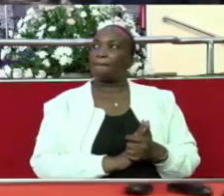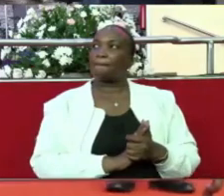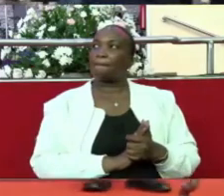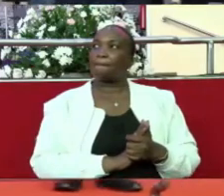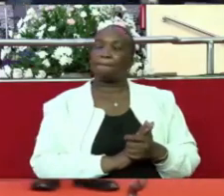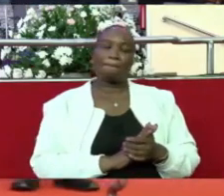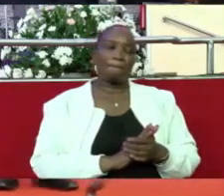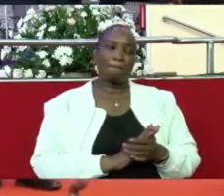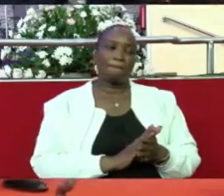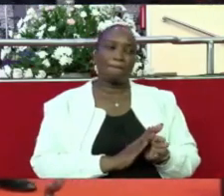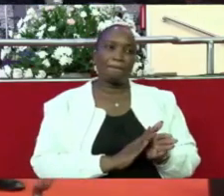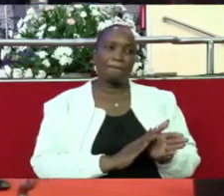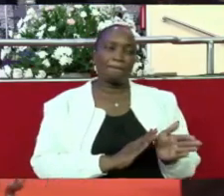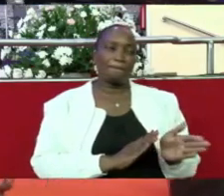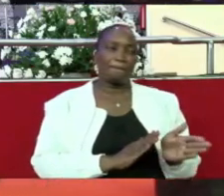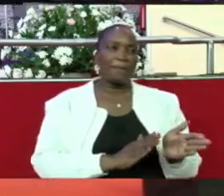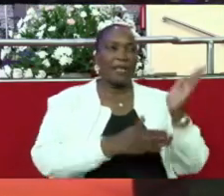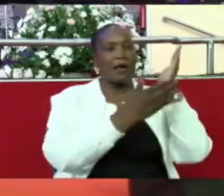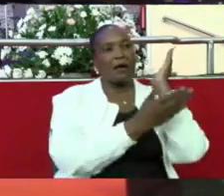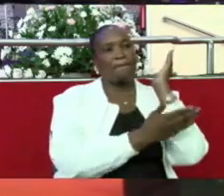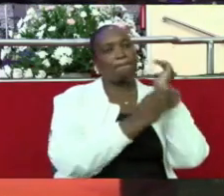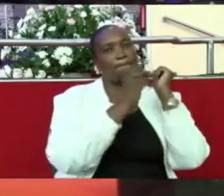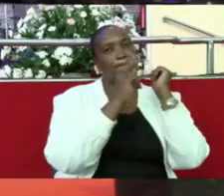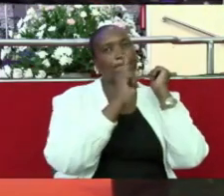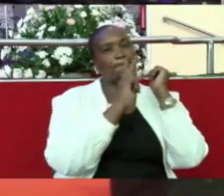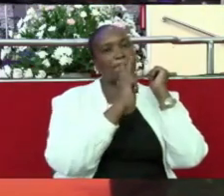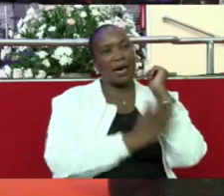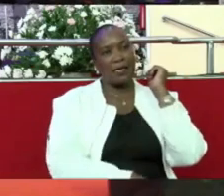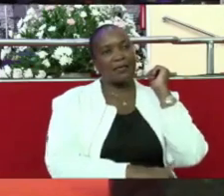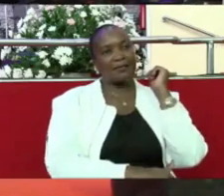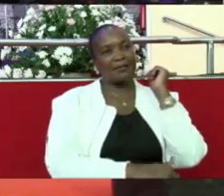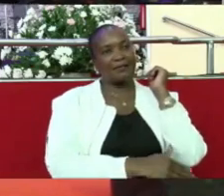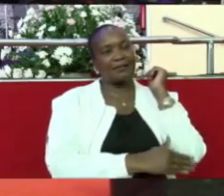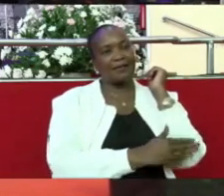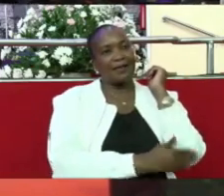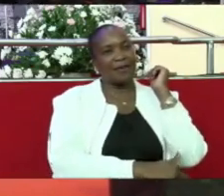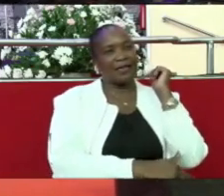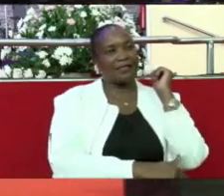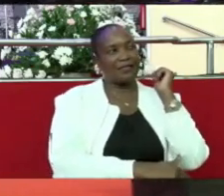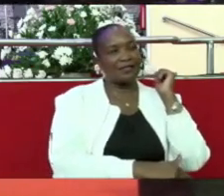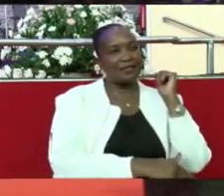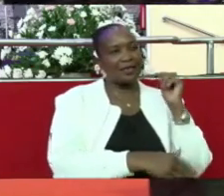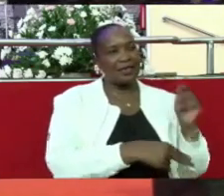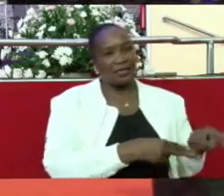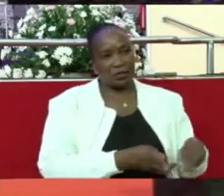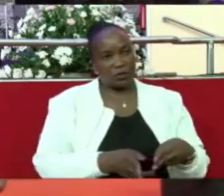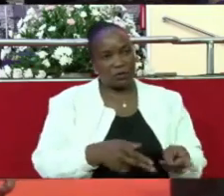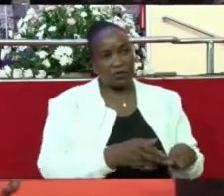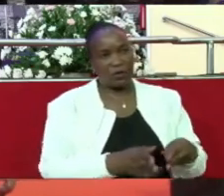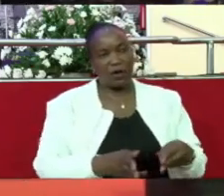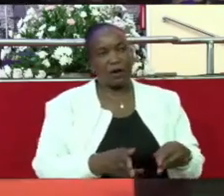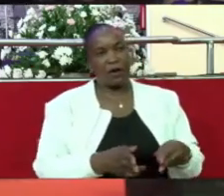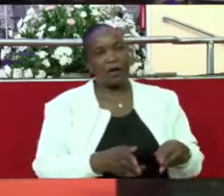well produces bad water. And so the Bible is like asking, how do you change then that which is